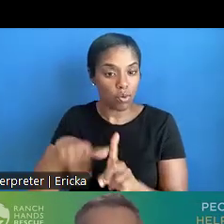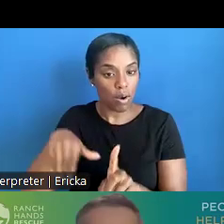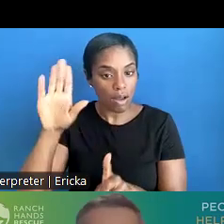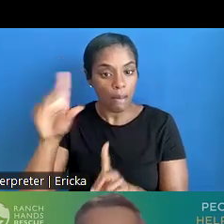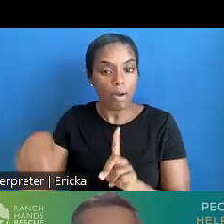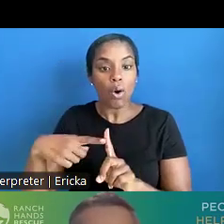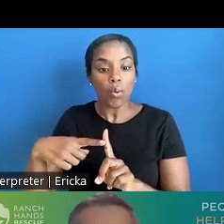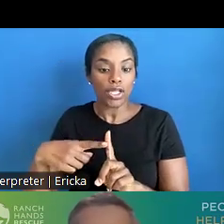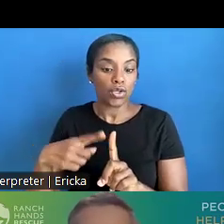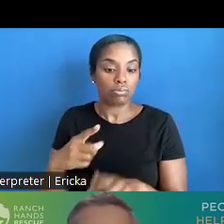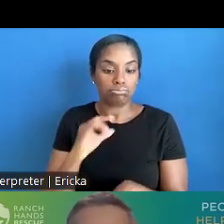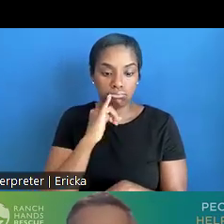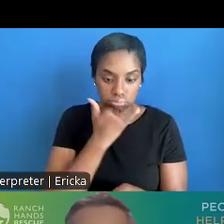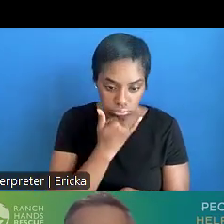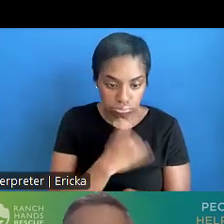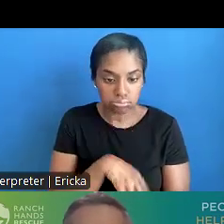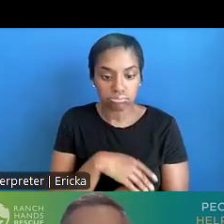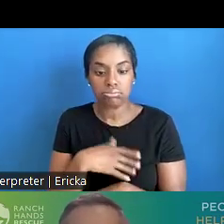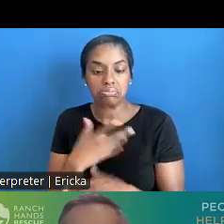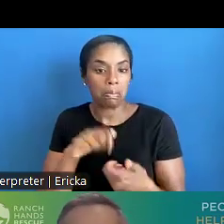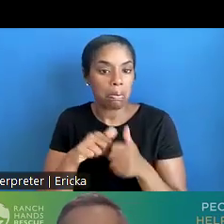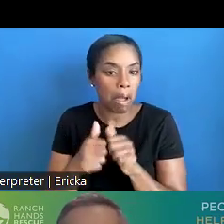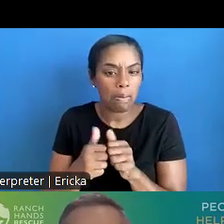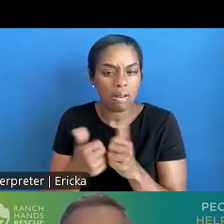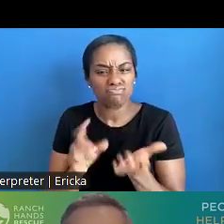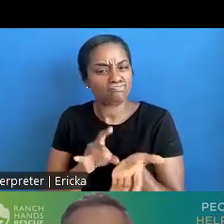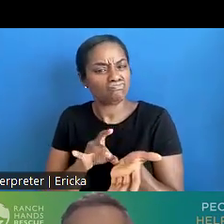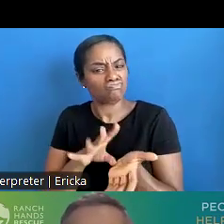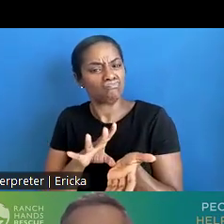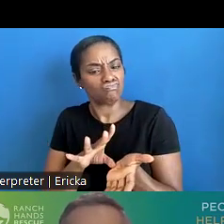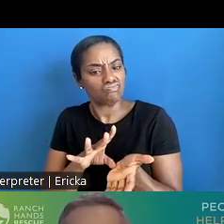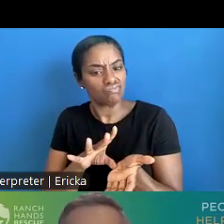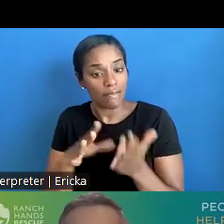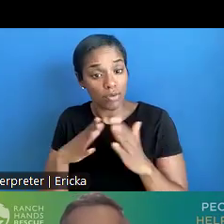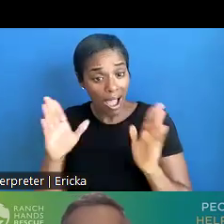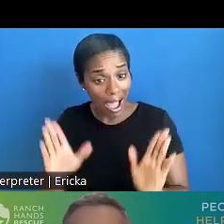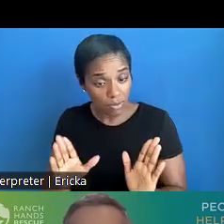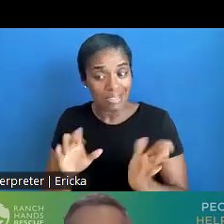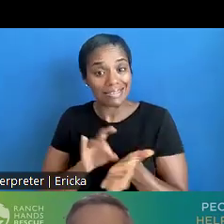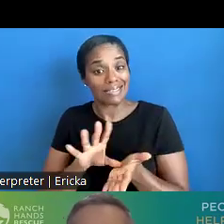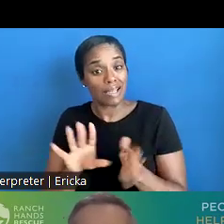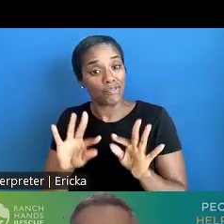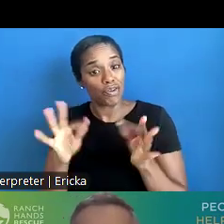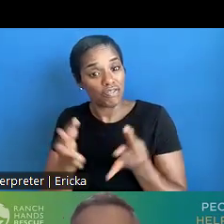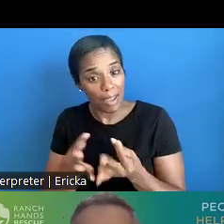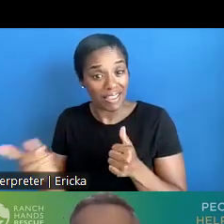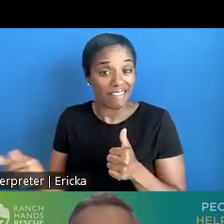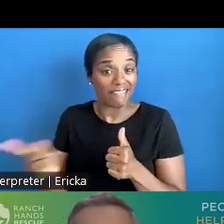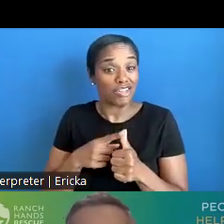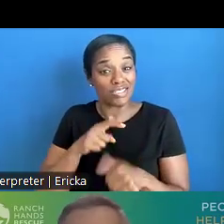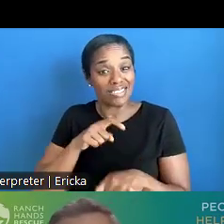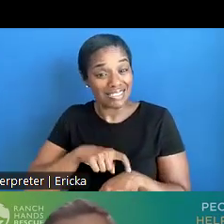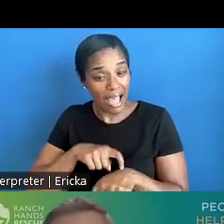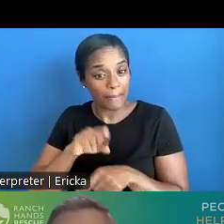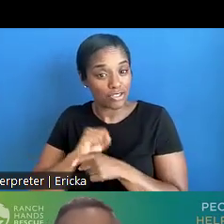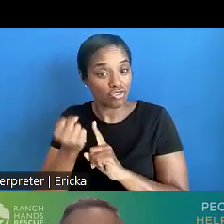was a problem or there was an issue, you didn't just get kicked out of your house or your family at the very first incident,